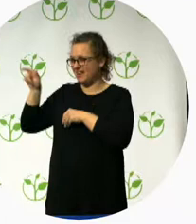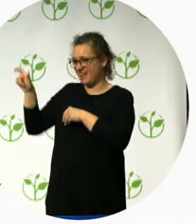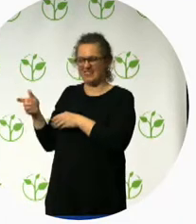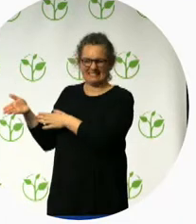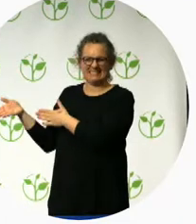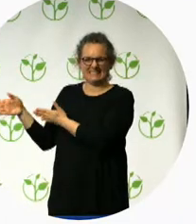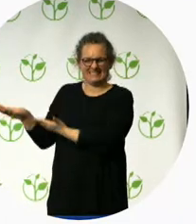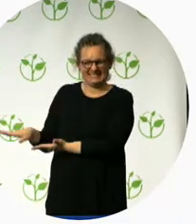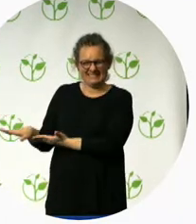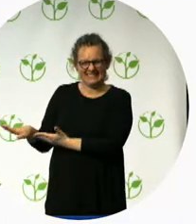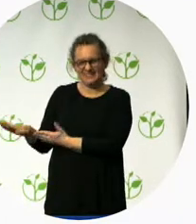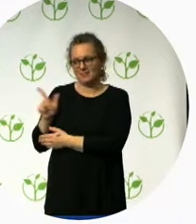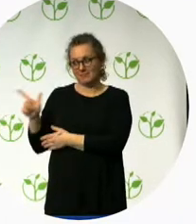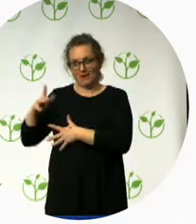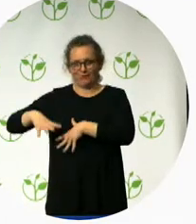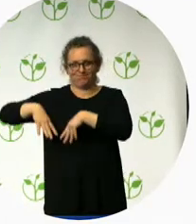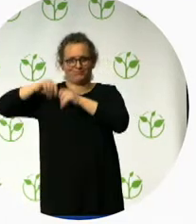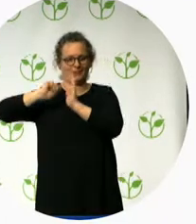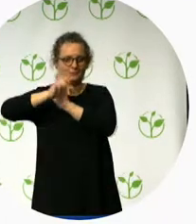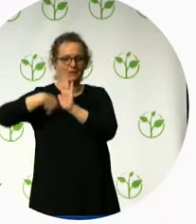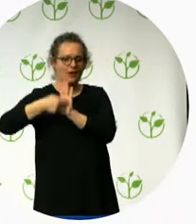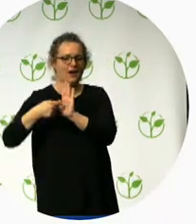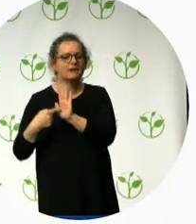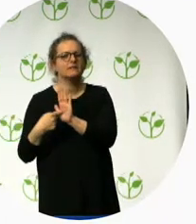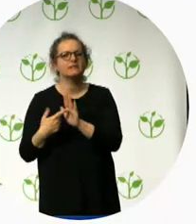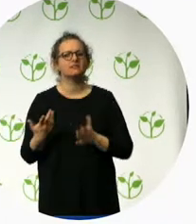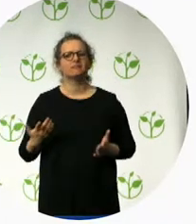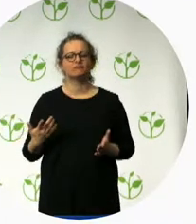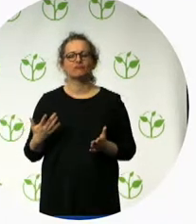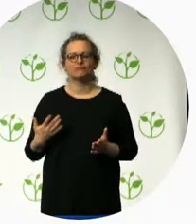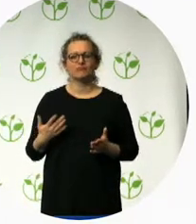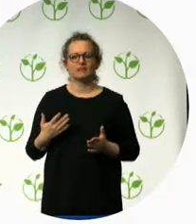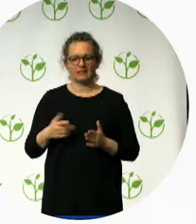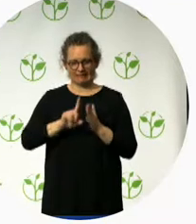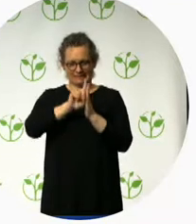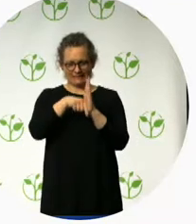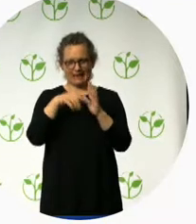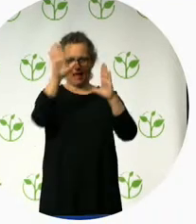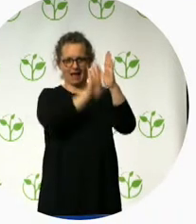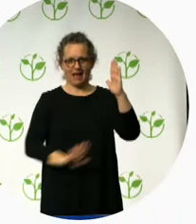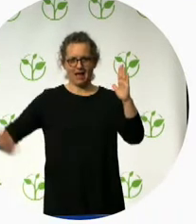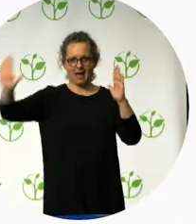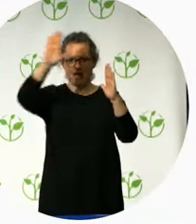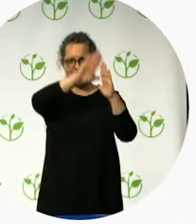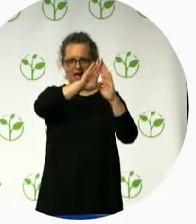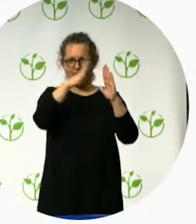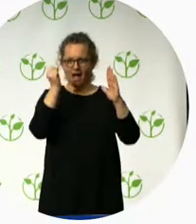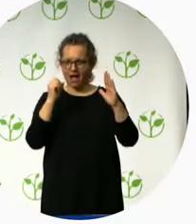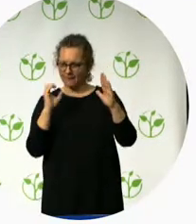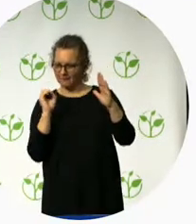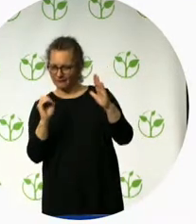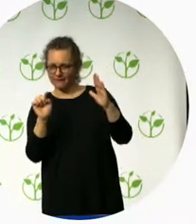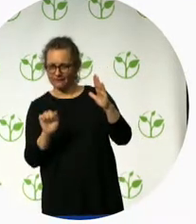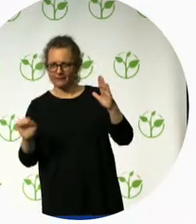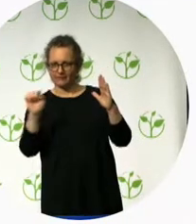To introduce a little bit about Sri Lanka, we are a small island just below India, below the Indian